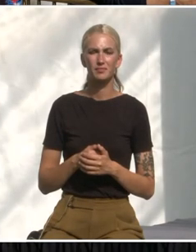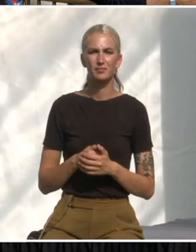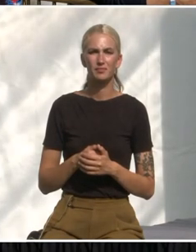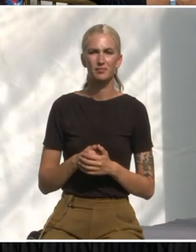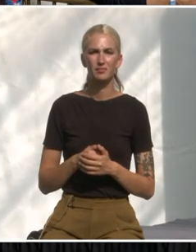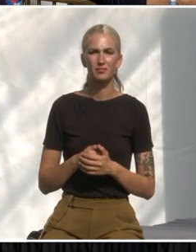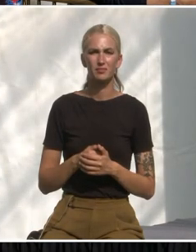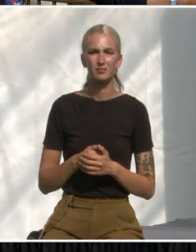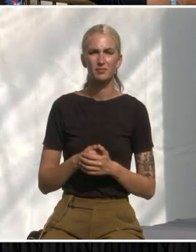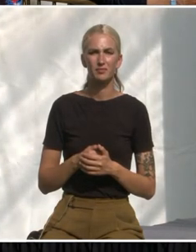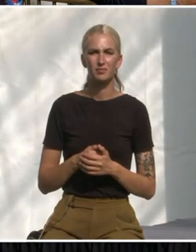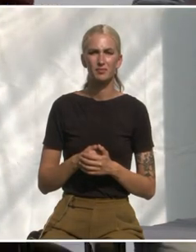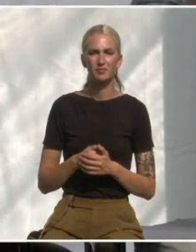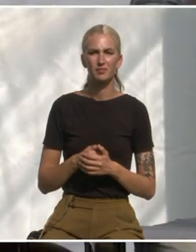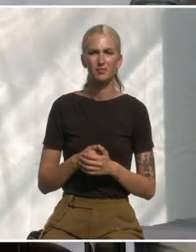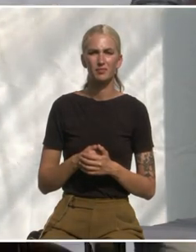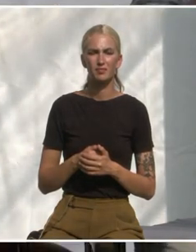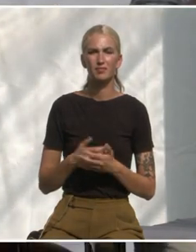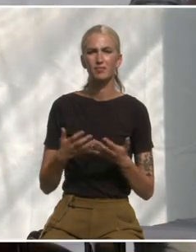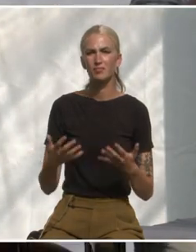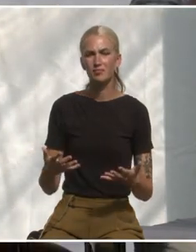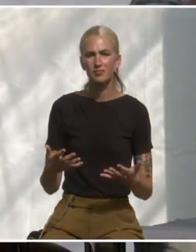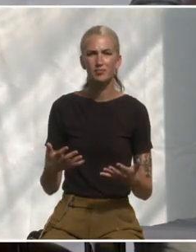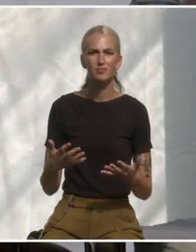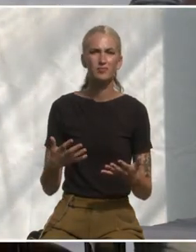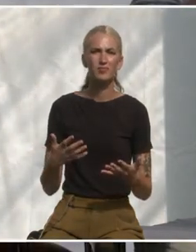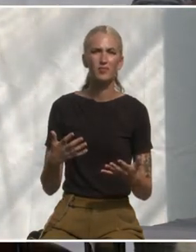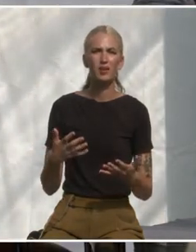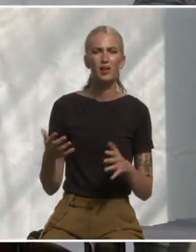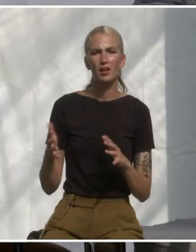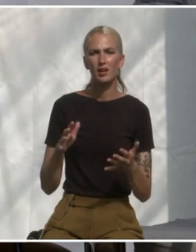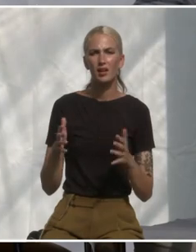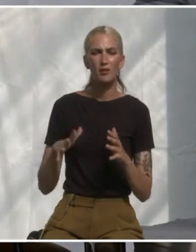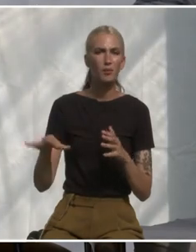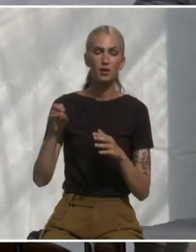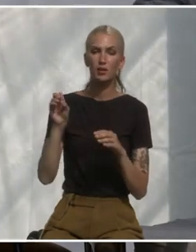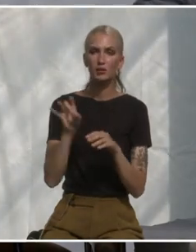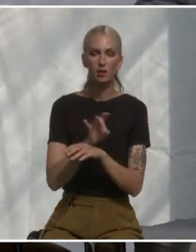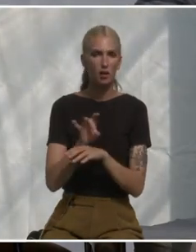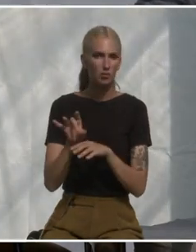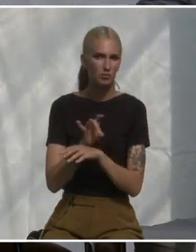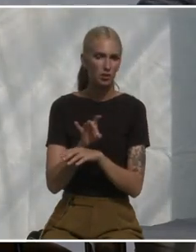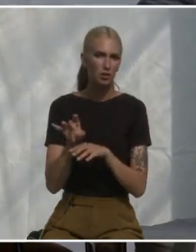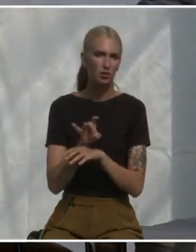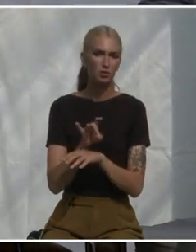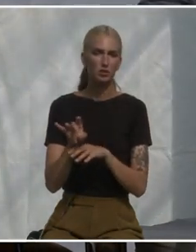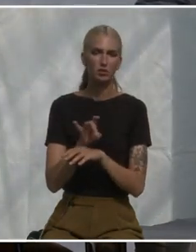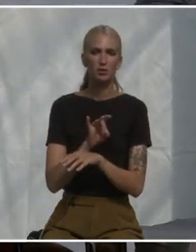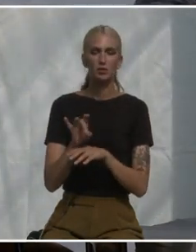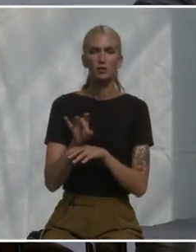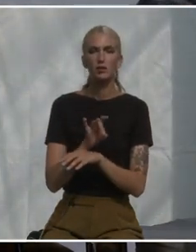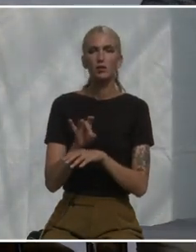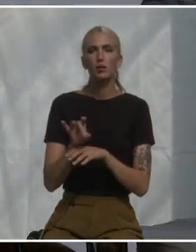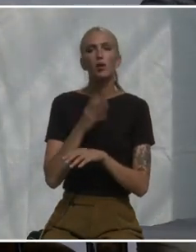a class thing in Finland. So that almost all the therapy budgets are going into,